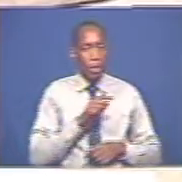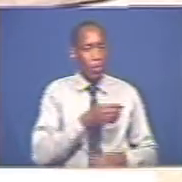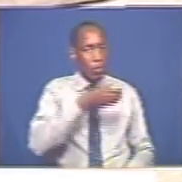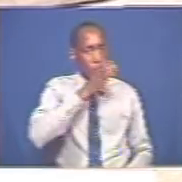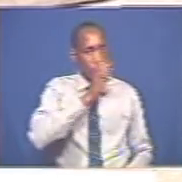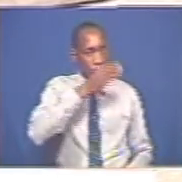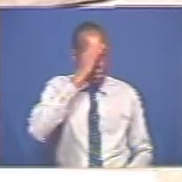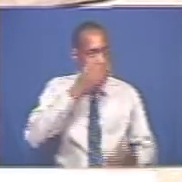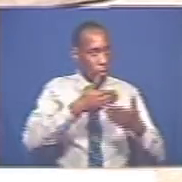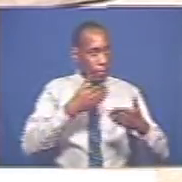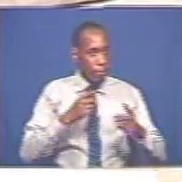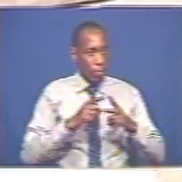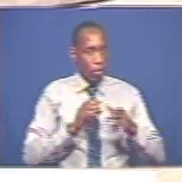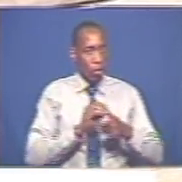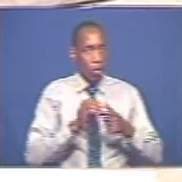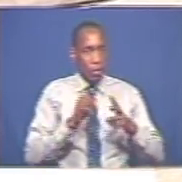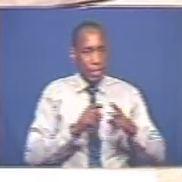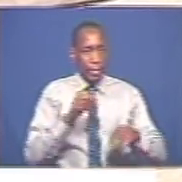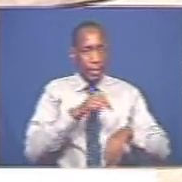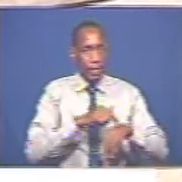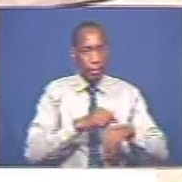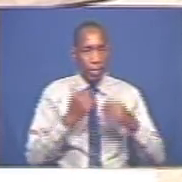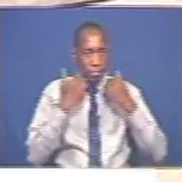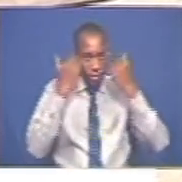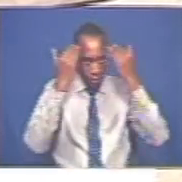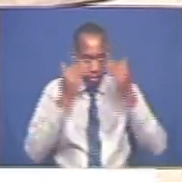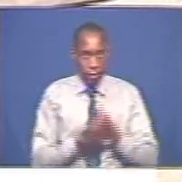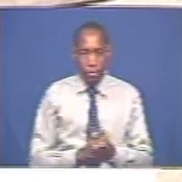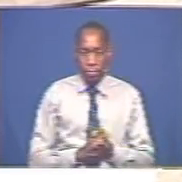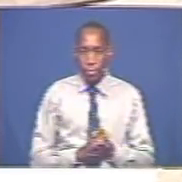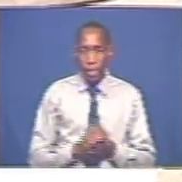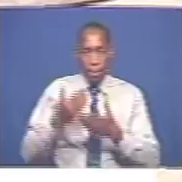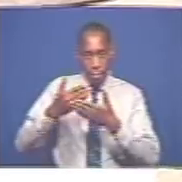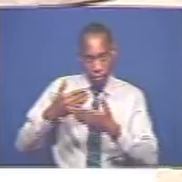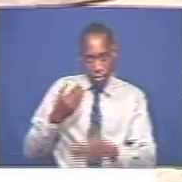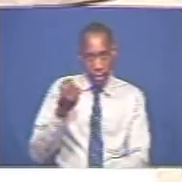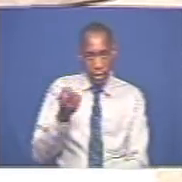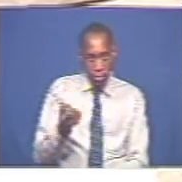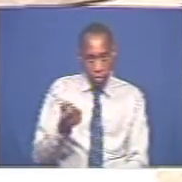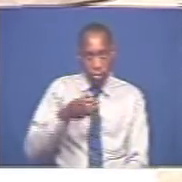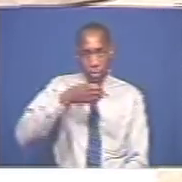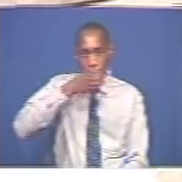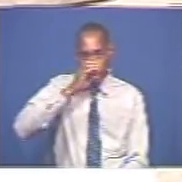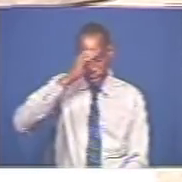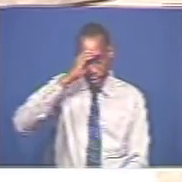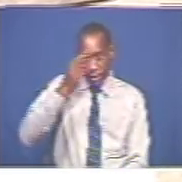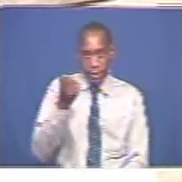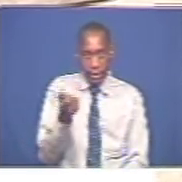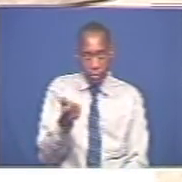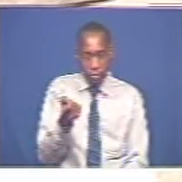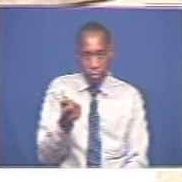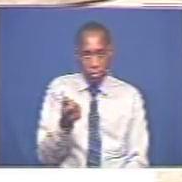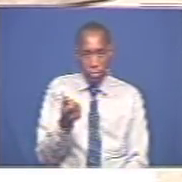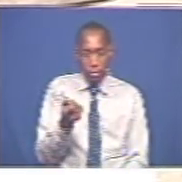alcohol before, or you started that time when you got into depression? It was quite minimal. Mm. I was drinking, yes, but it was quite minimal. The occasional